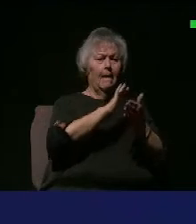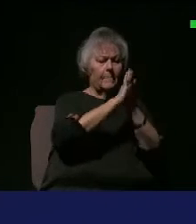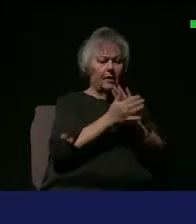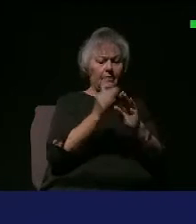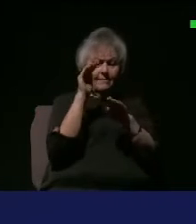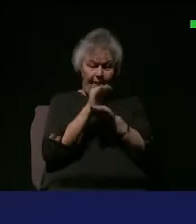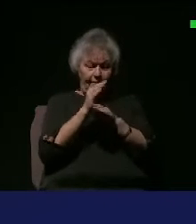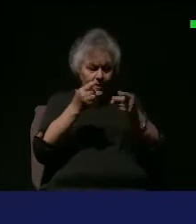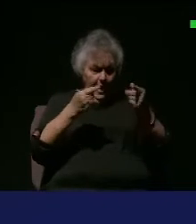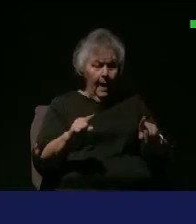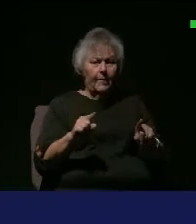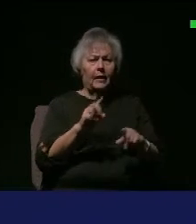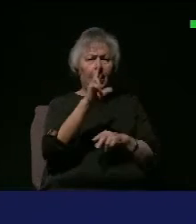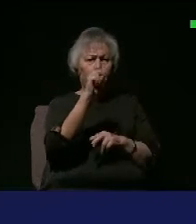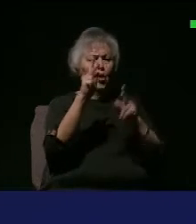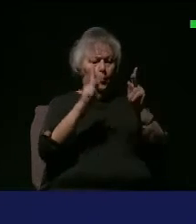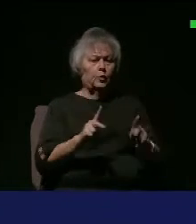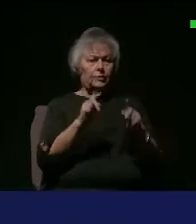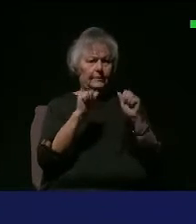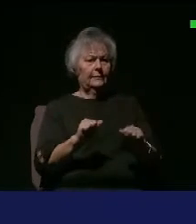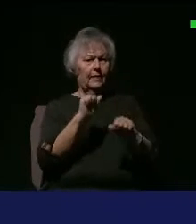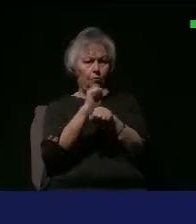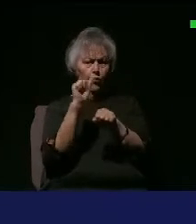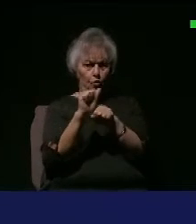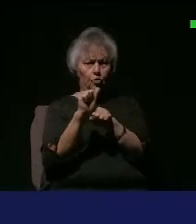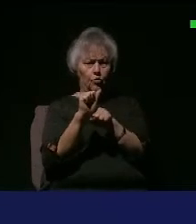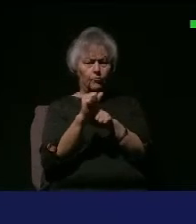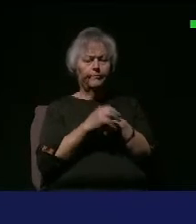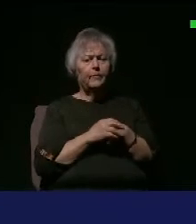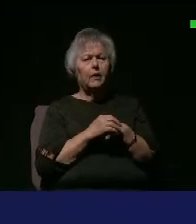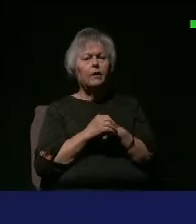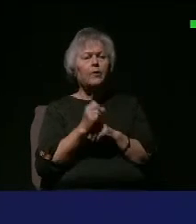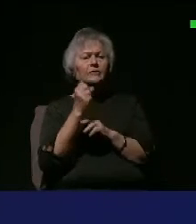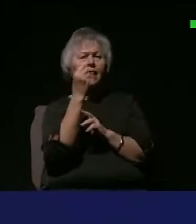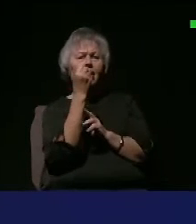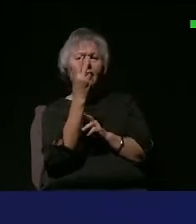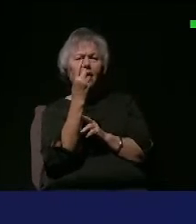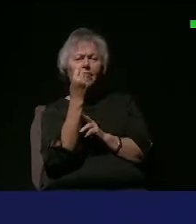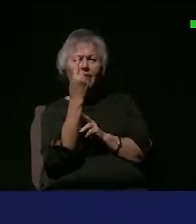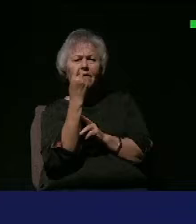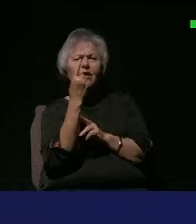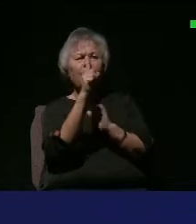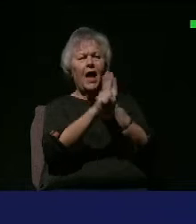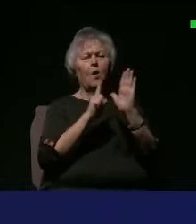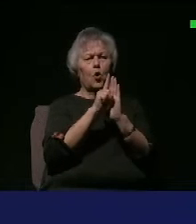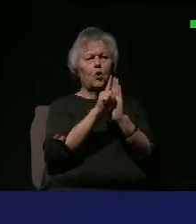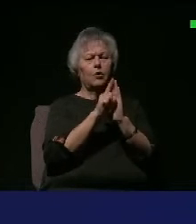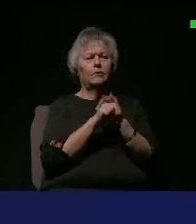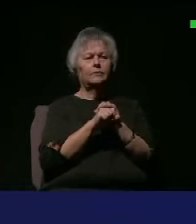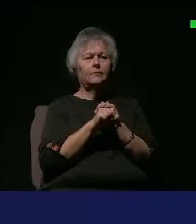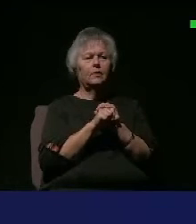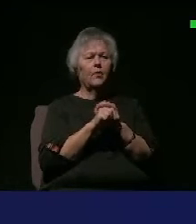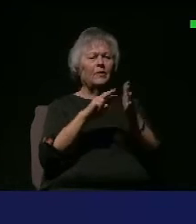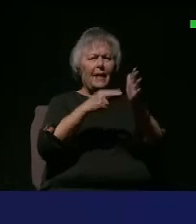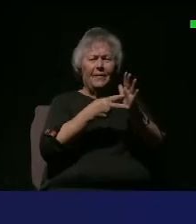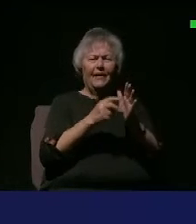coming when no one can work." So there's the 11th hour. What was the 11th hour? It was the last call, the